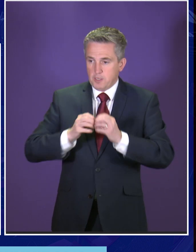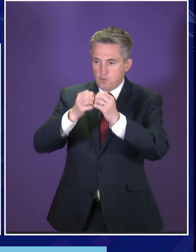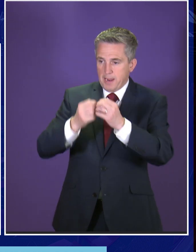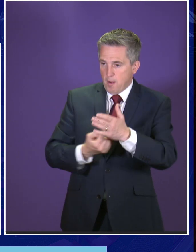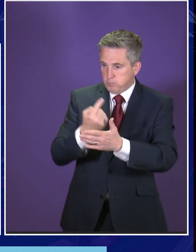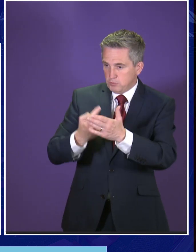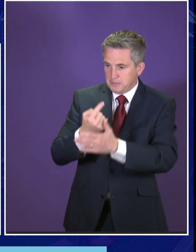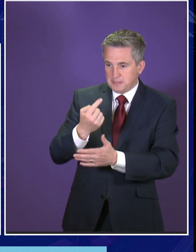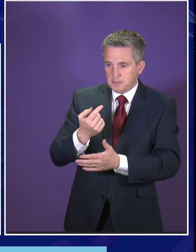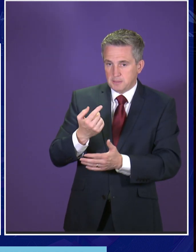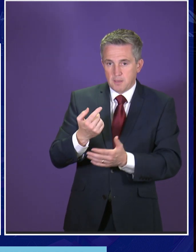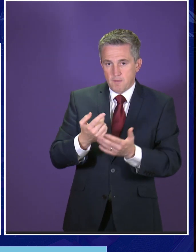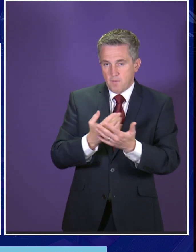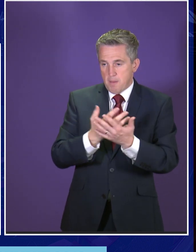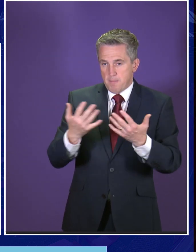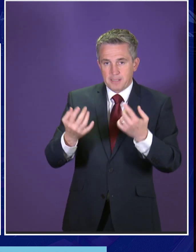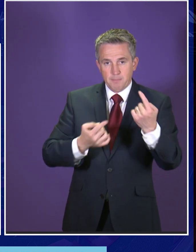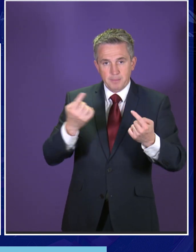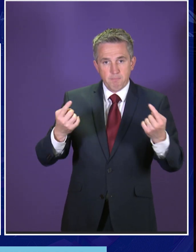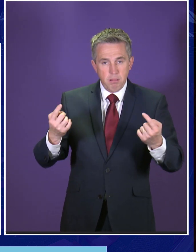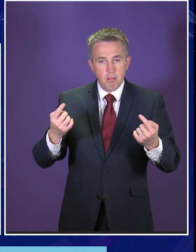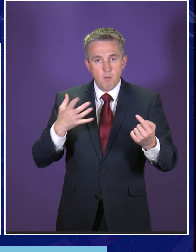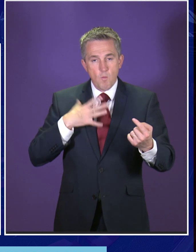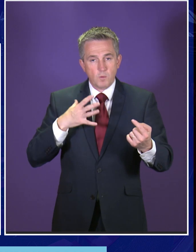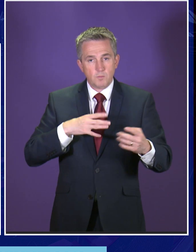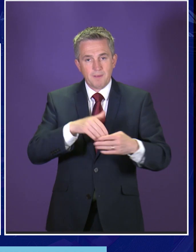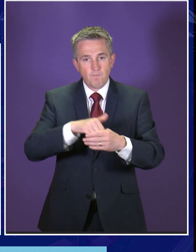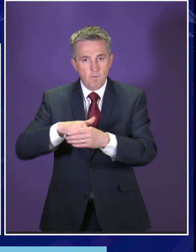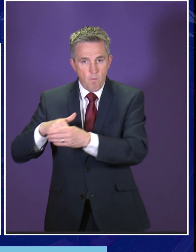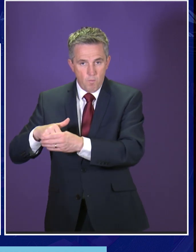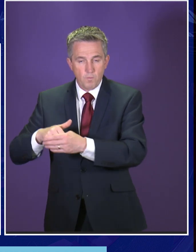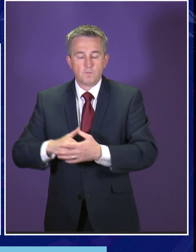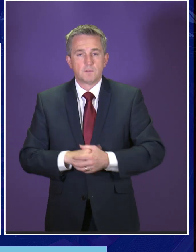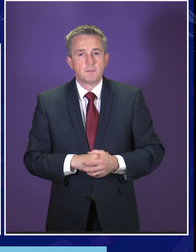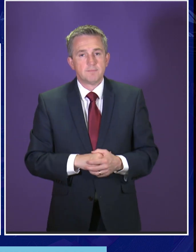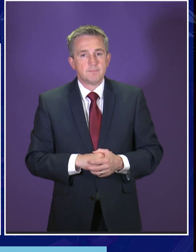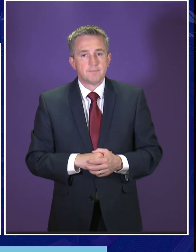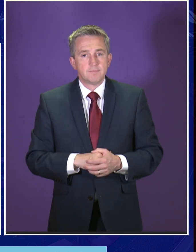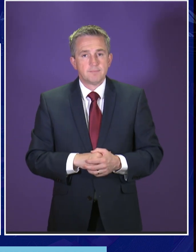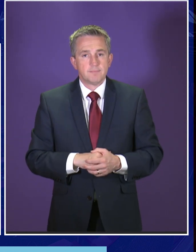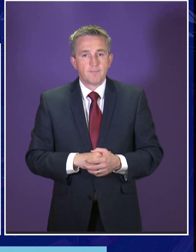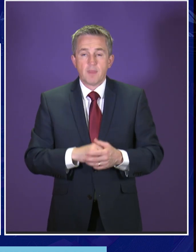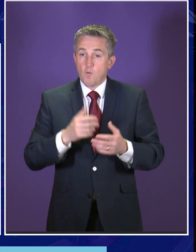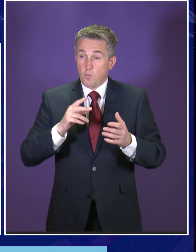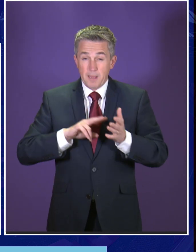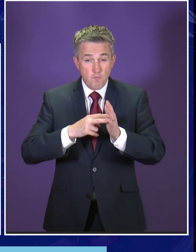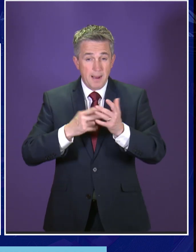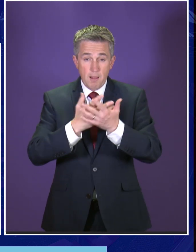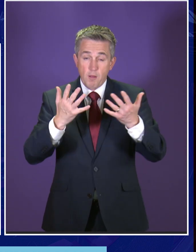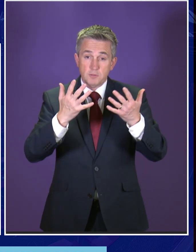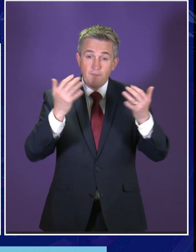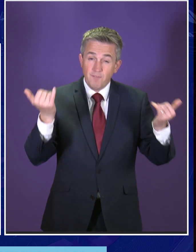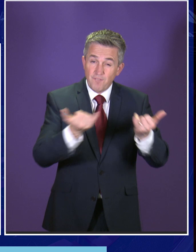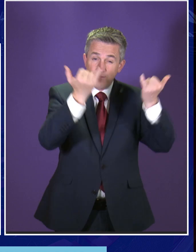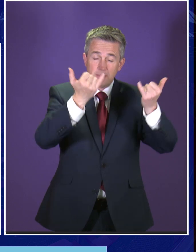the 774 local governments to showcase their diverse cultural heritage through festivals,